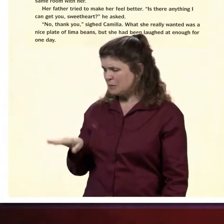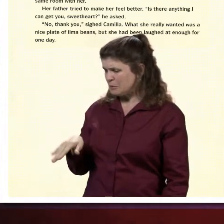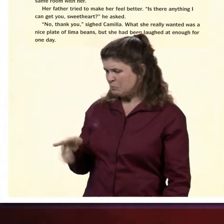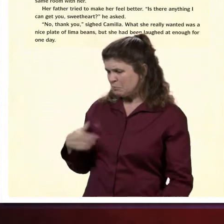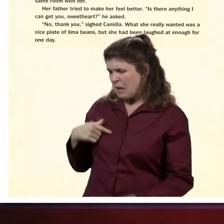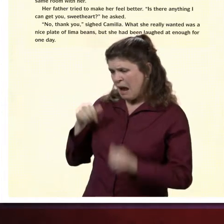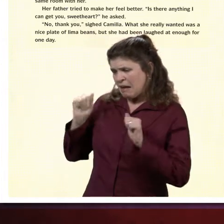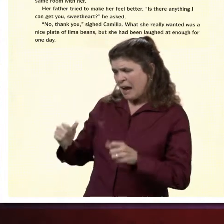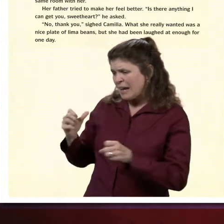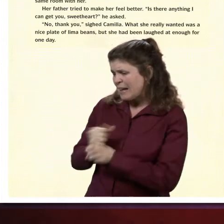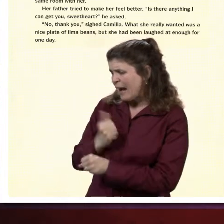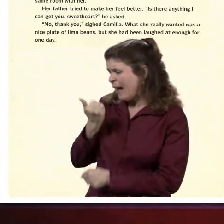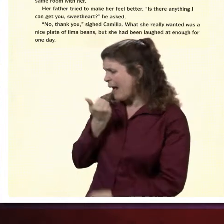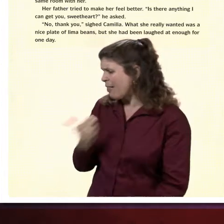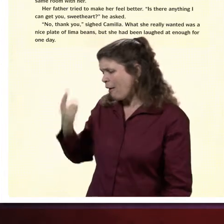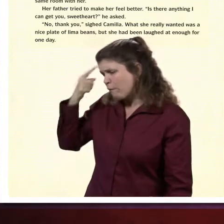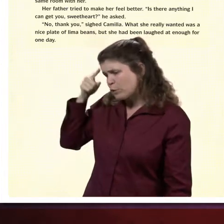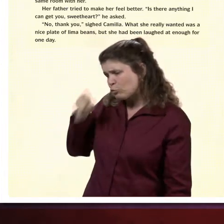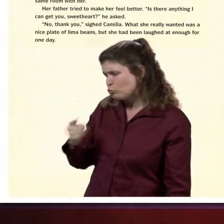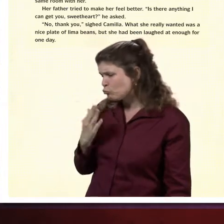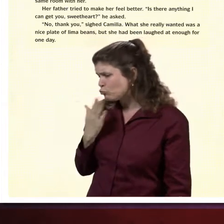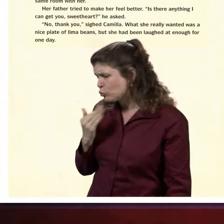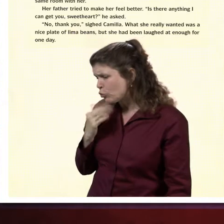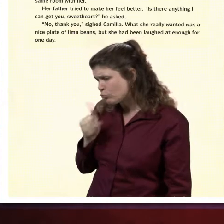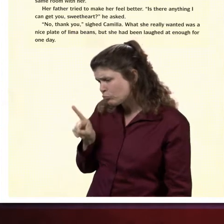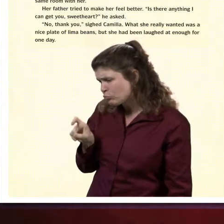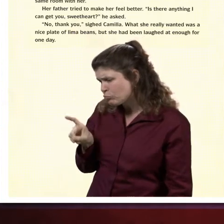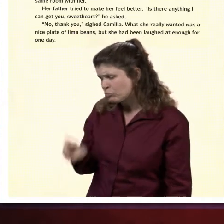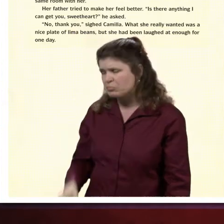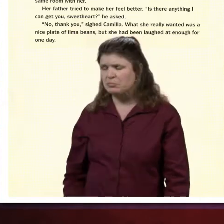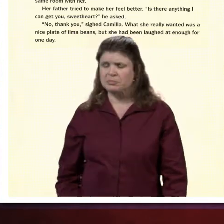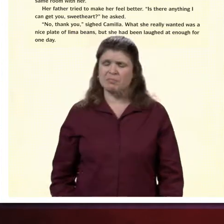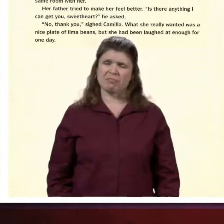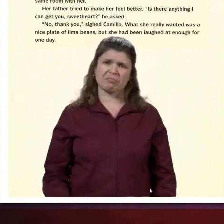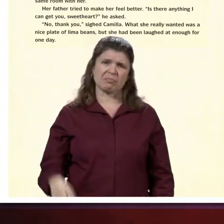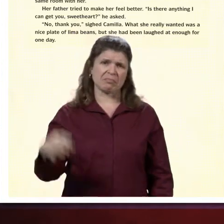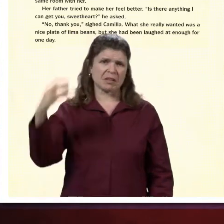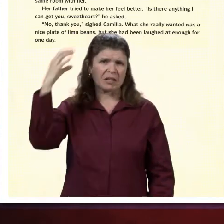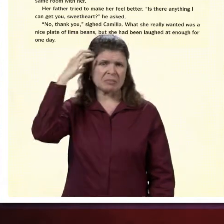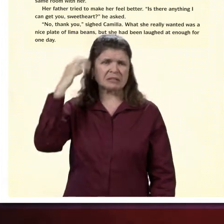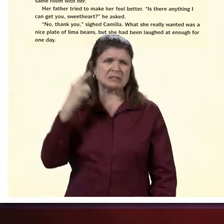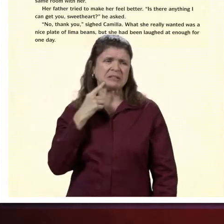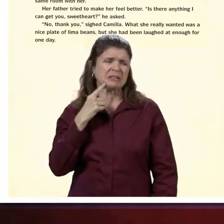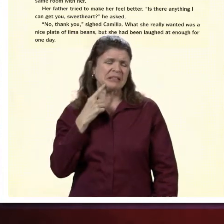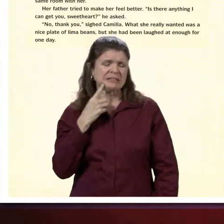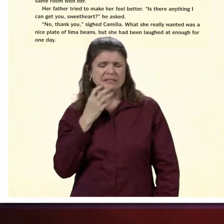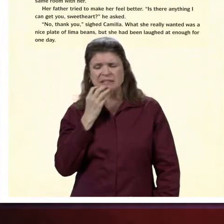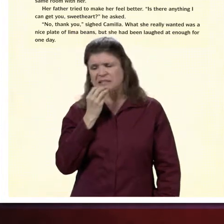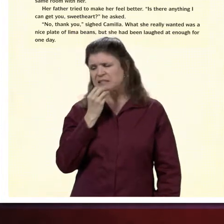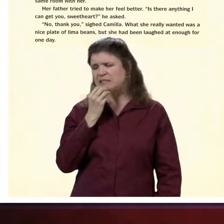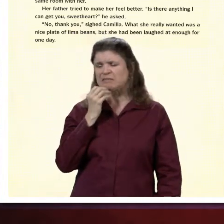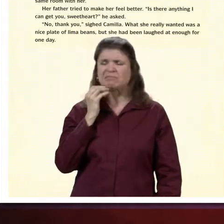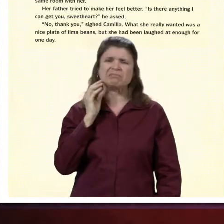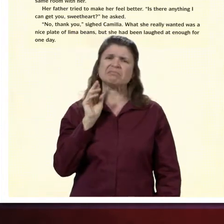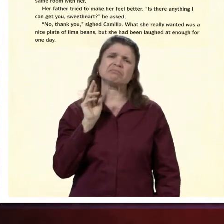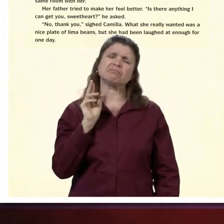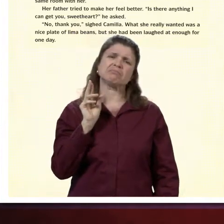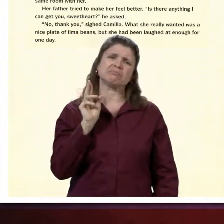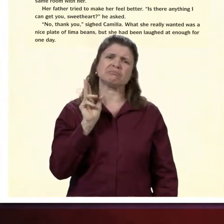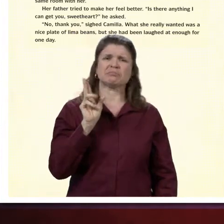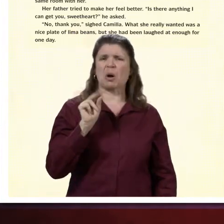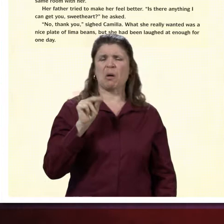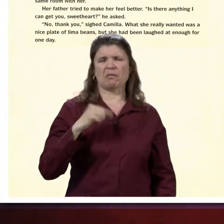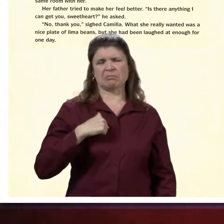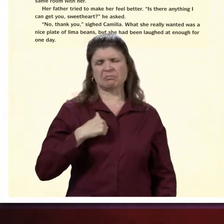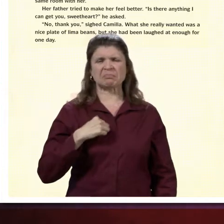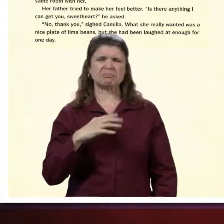with her. Her father tried to make her feel better. "Is there anything I can get you, sweetheart?" he